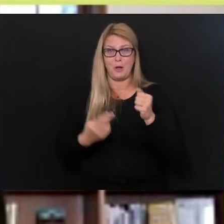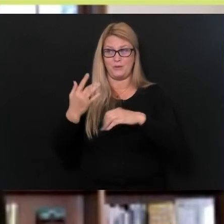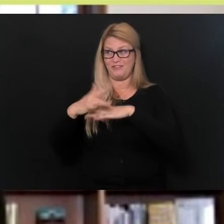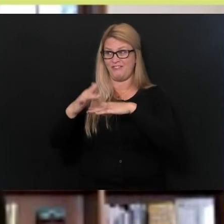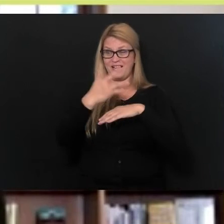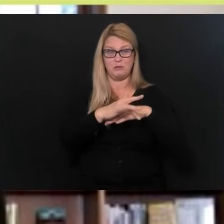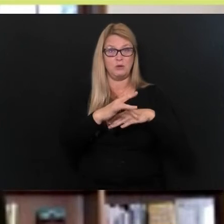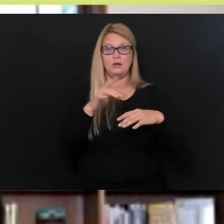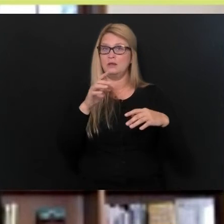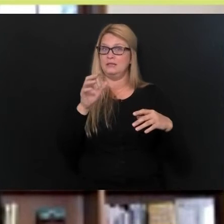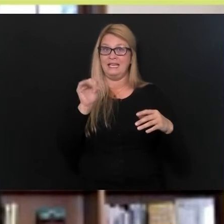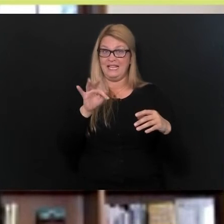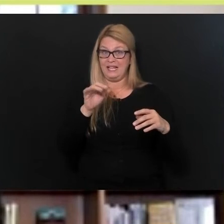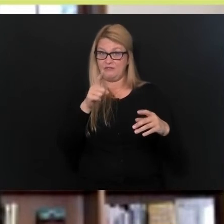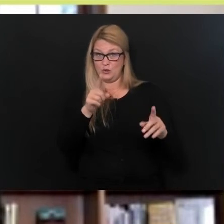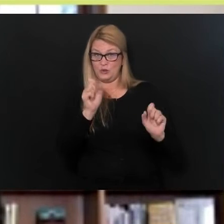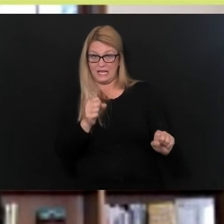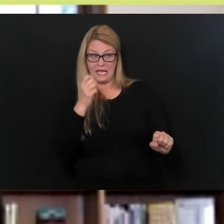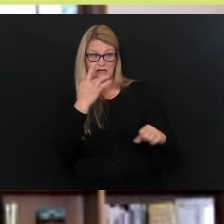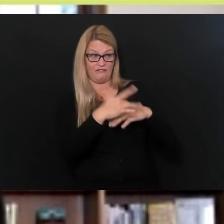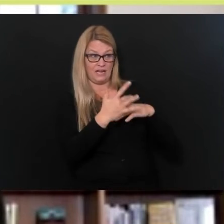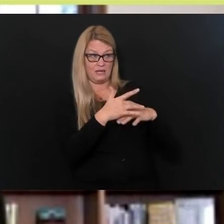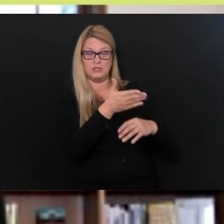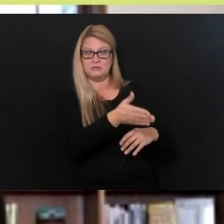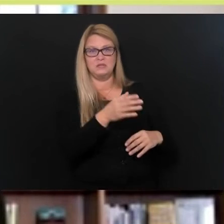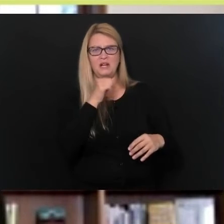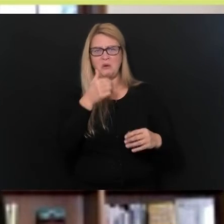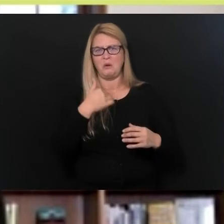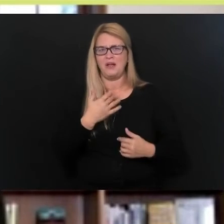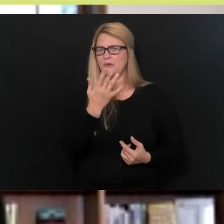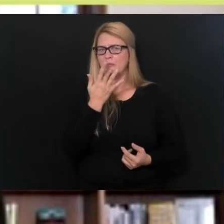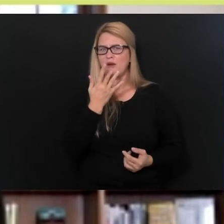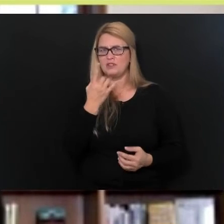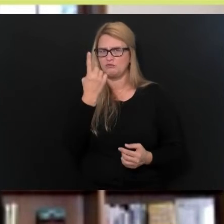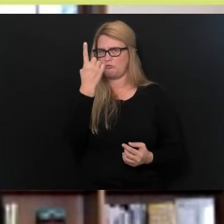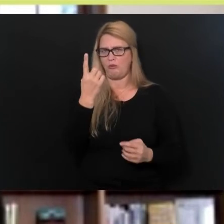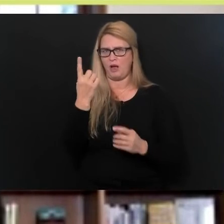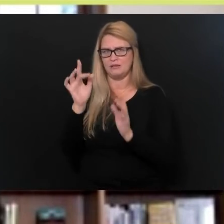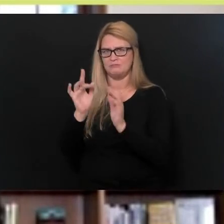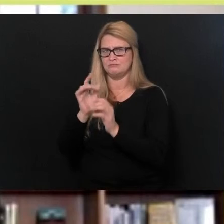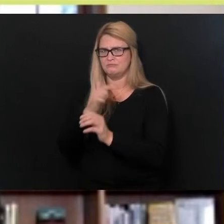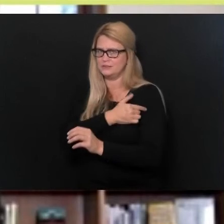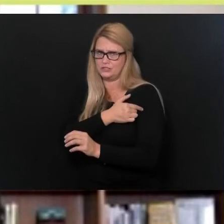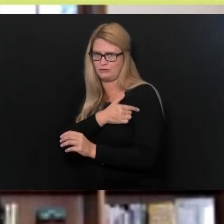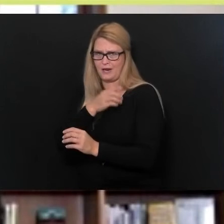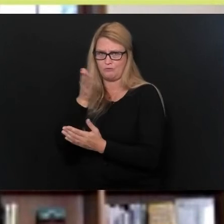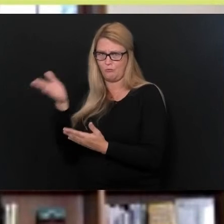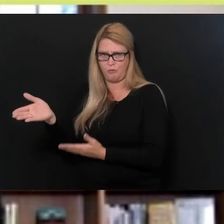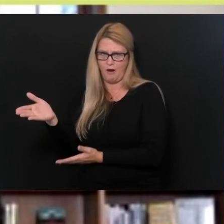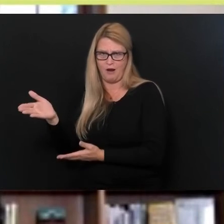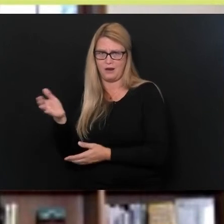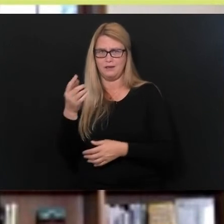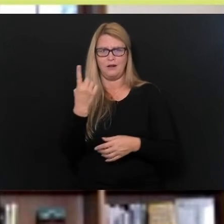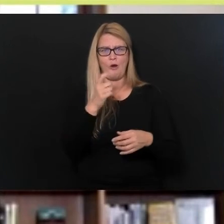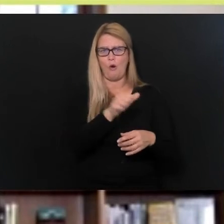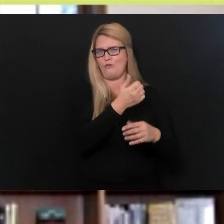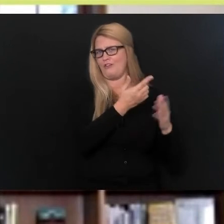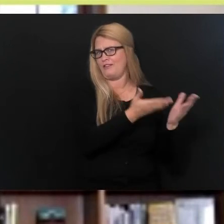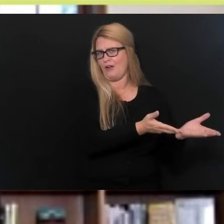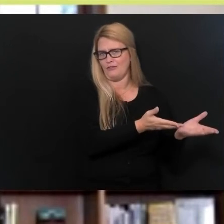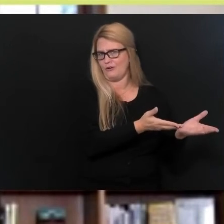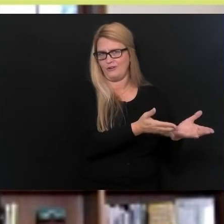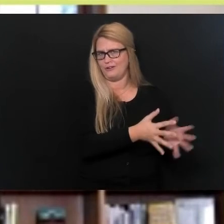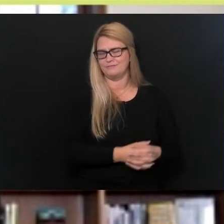take them as they roll out. But I don't know if Clay has anything additional to add, but there's not a preference as we have so forth.